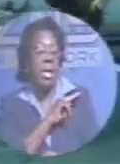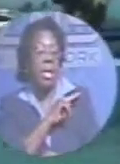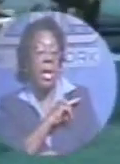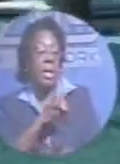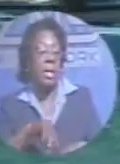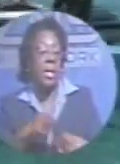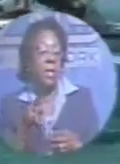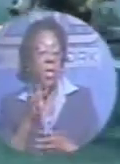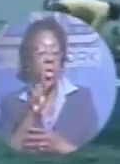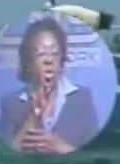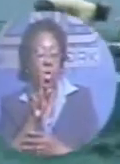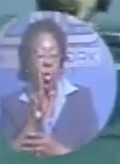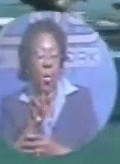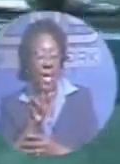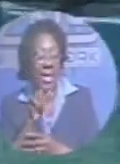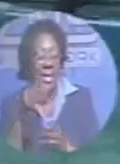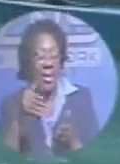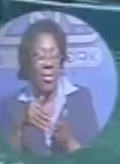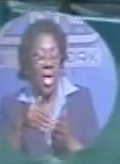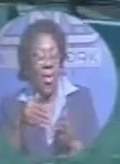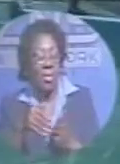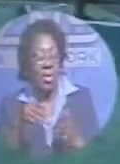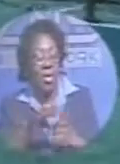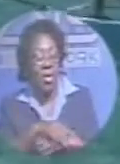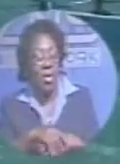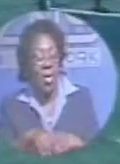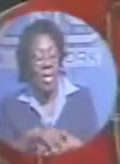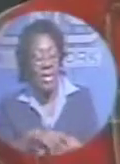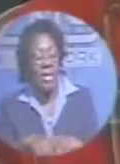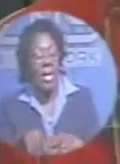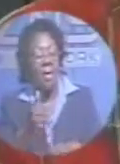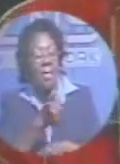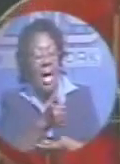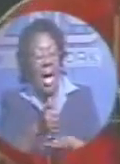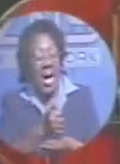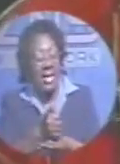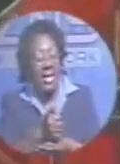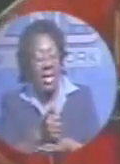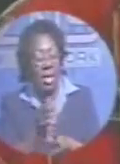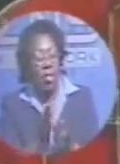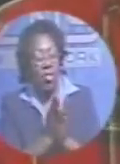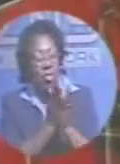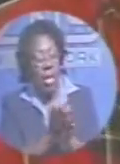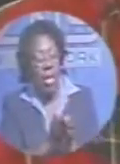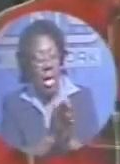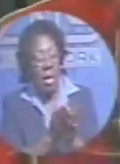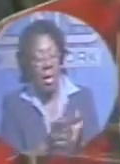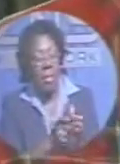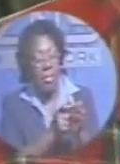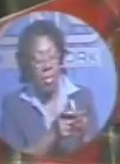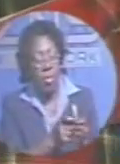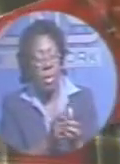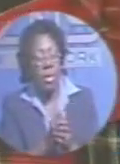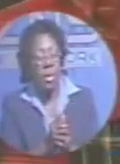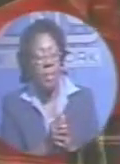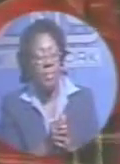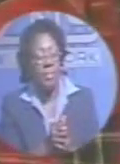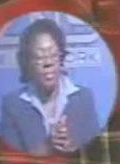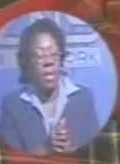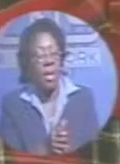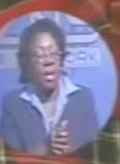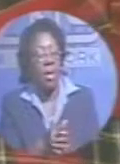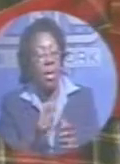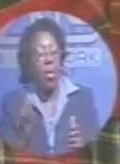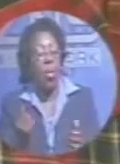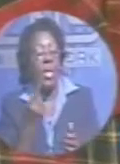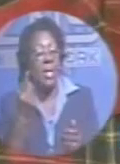up $20,000 for the Auckland's regatta. Once again, Mr. Peter Nygaard, who have come